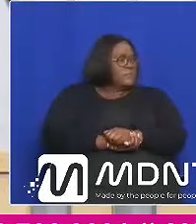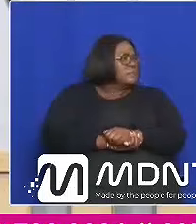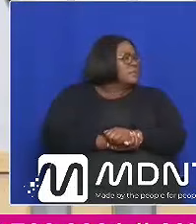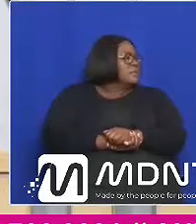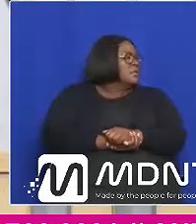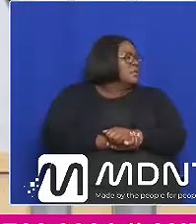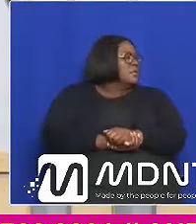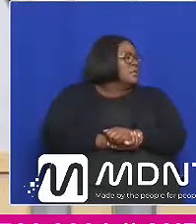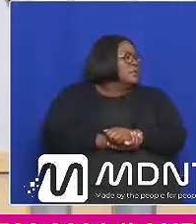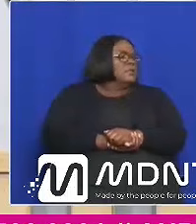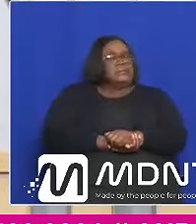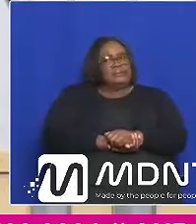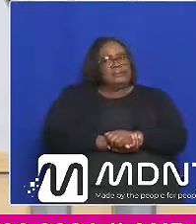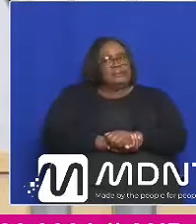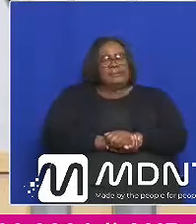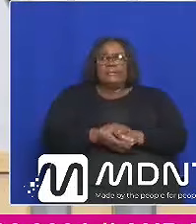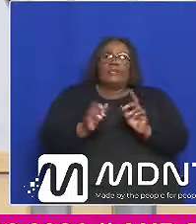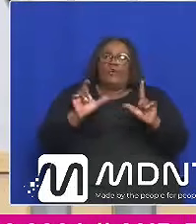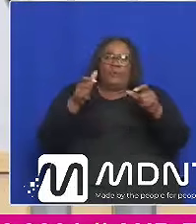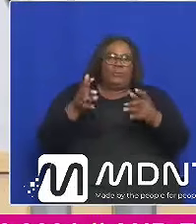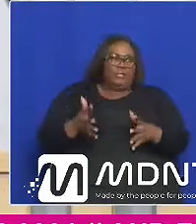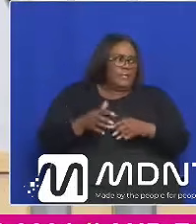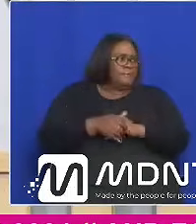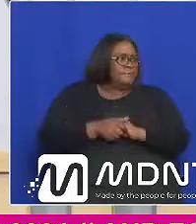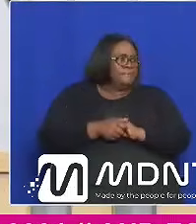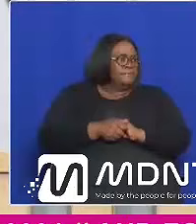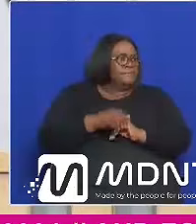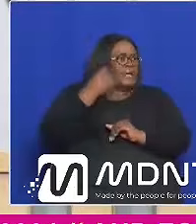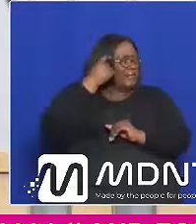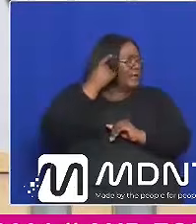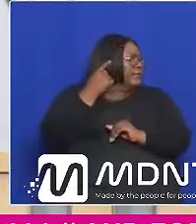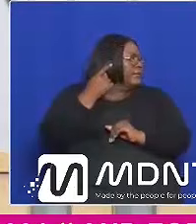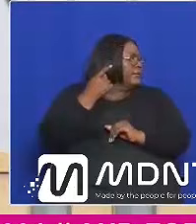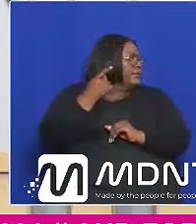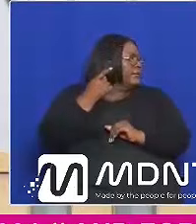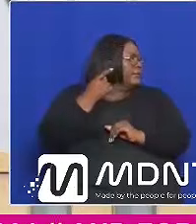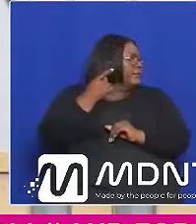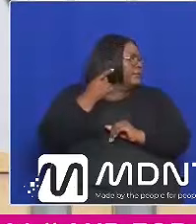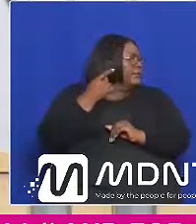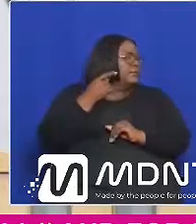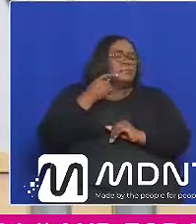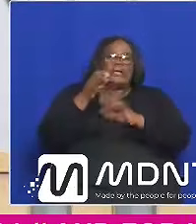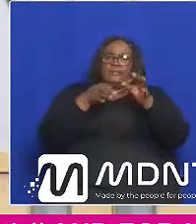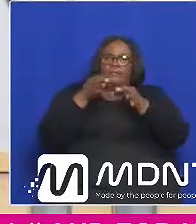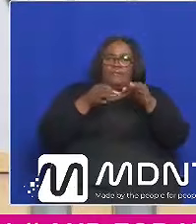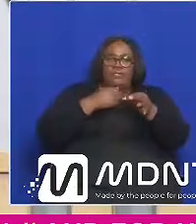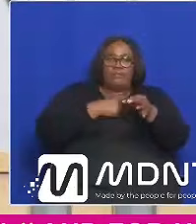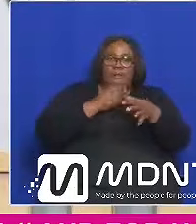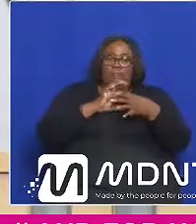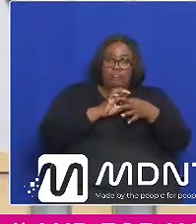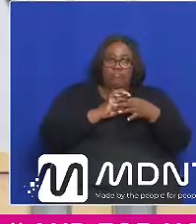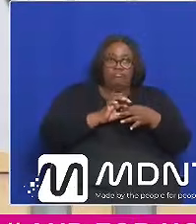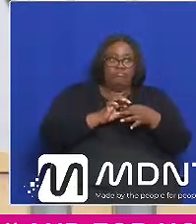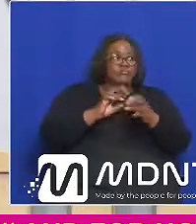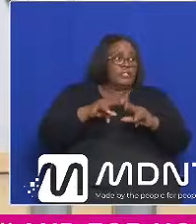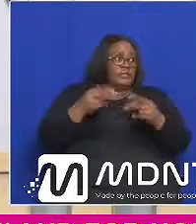Commissioner, then I think my definition of a relationship is something else. So maybe we had to first, before